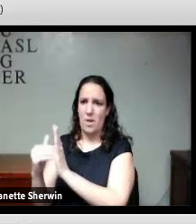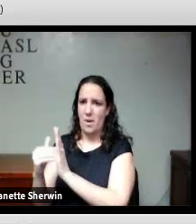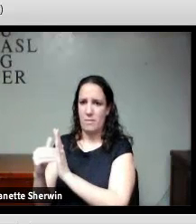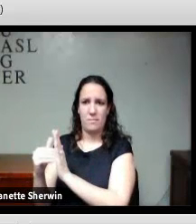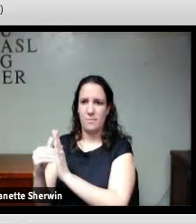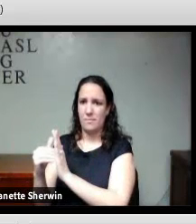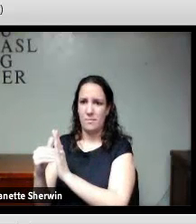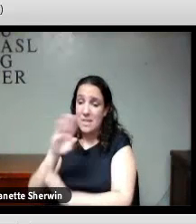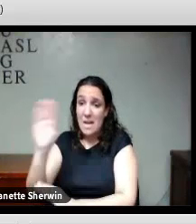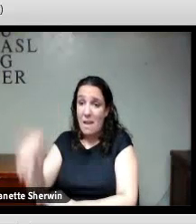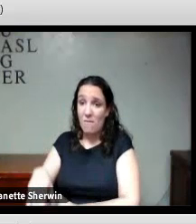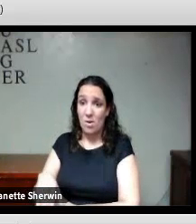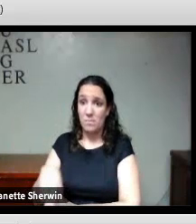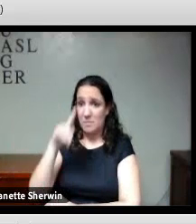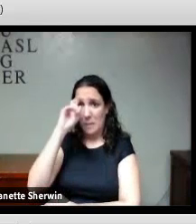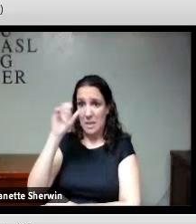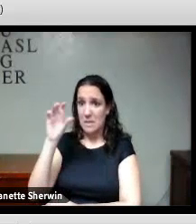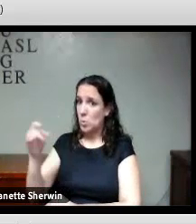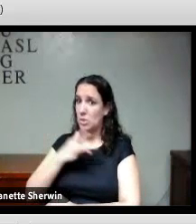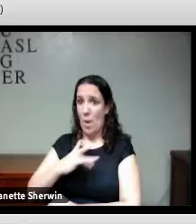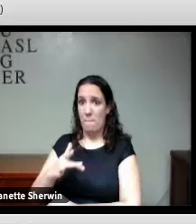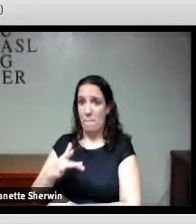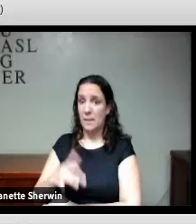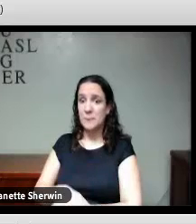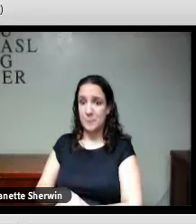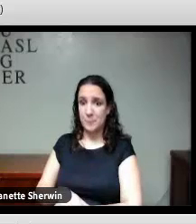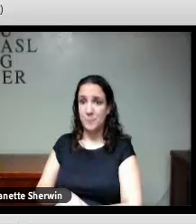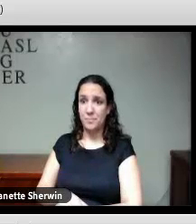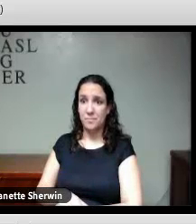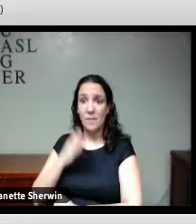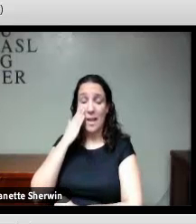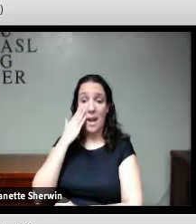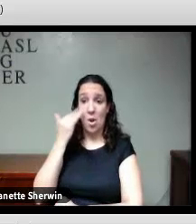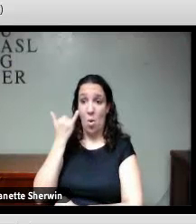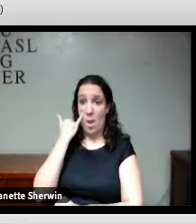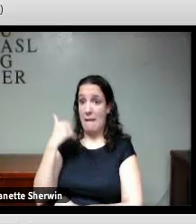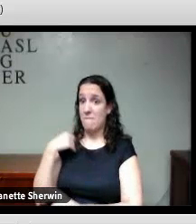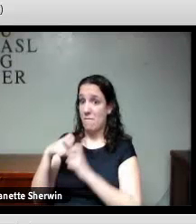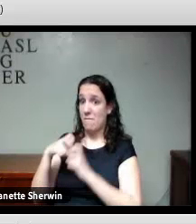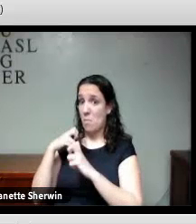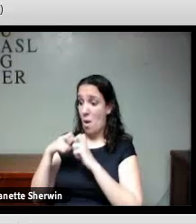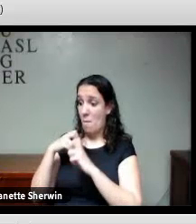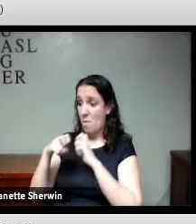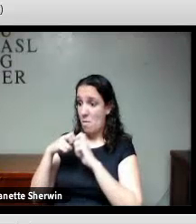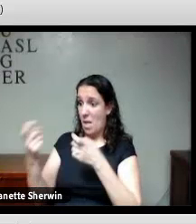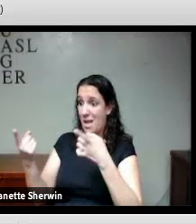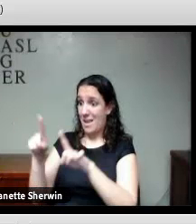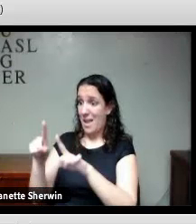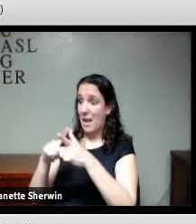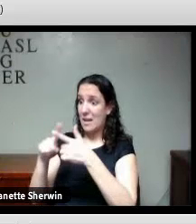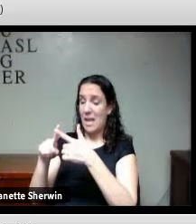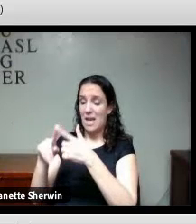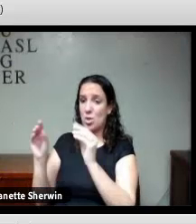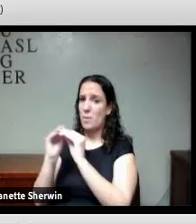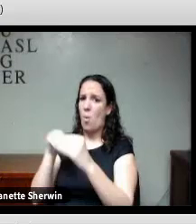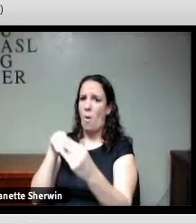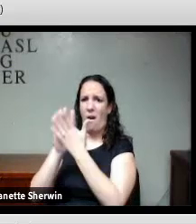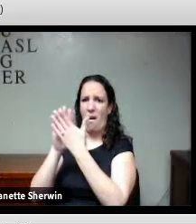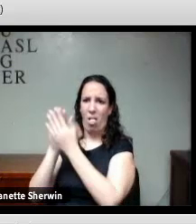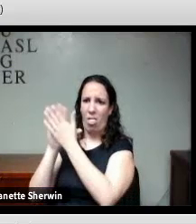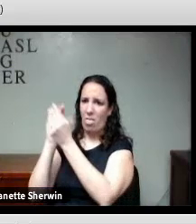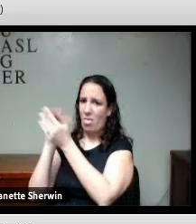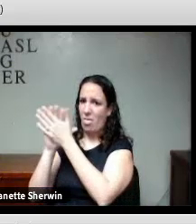there was no empathy. And I know that if I have a problem, I'm going to have obstacles to overcome to even get my problem resolved.